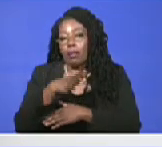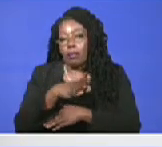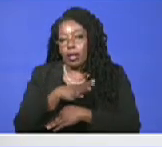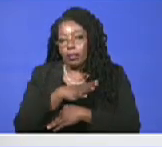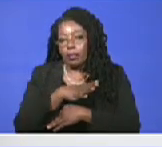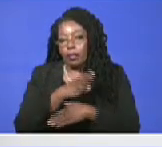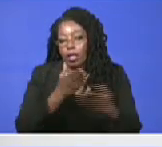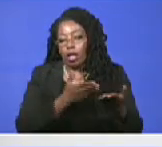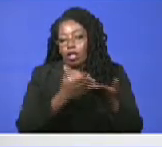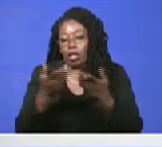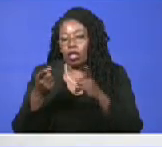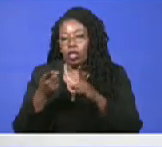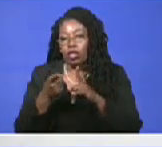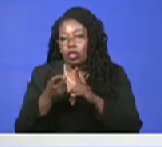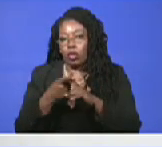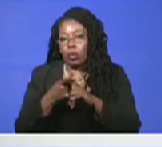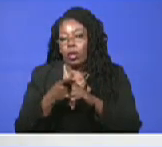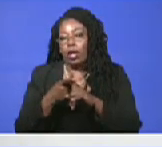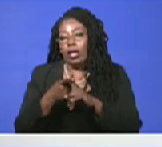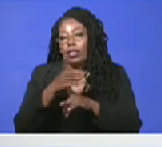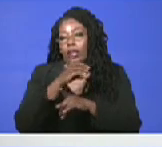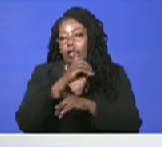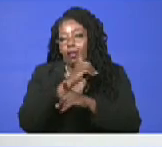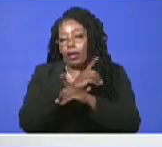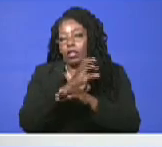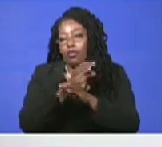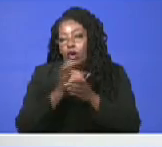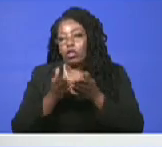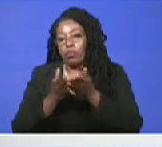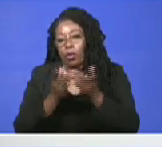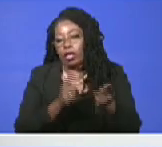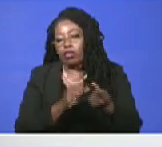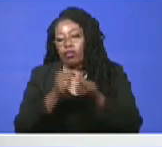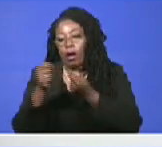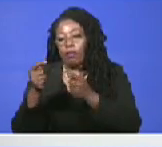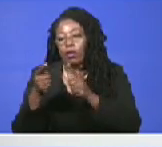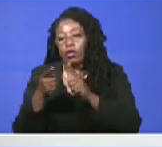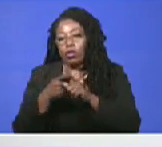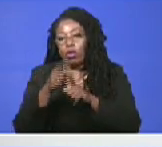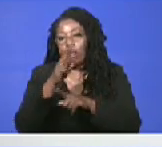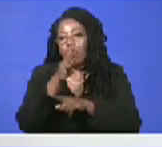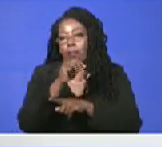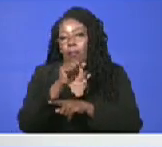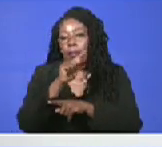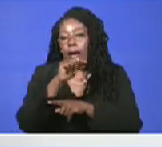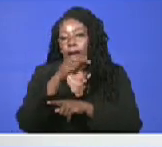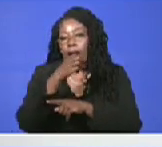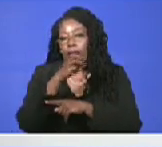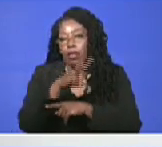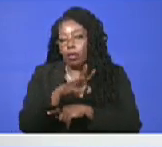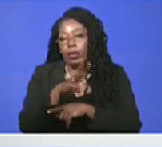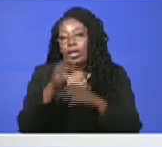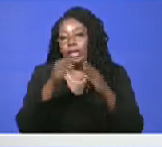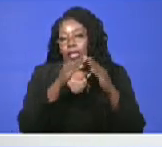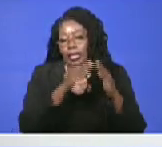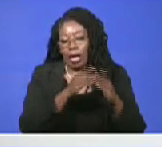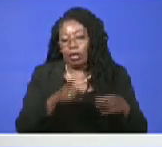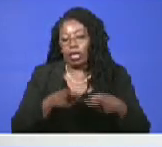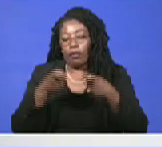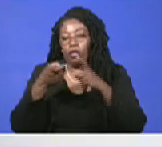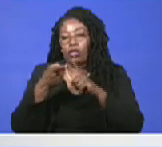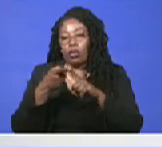Force craft HMBS Jeward Knowles and transported to Matthewtown, where they were turned over to Immigration officials for